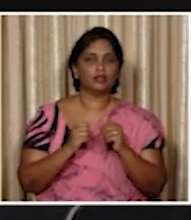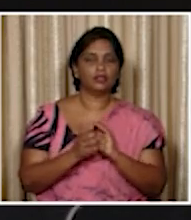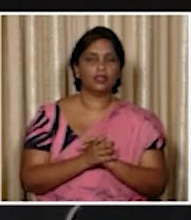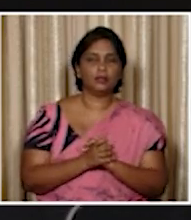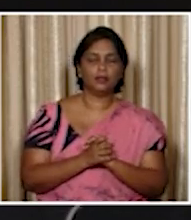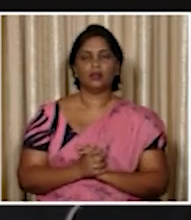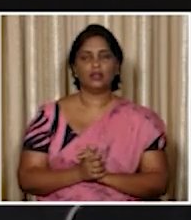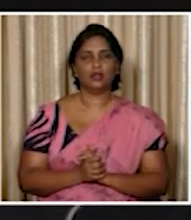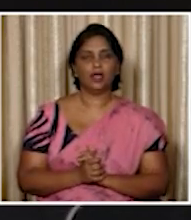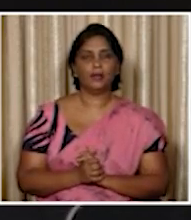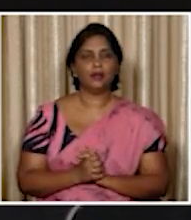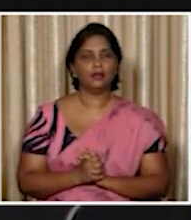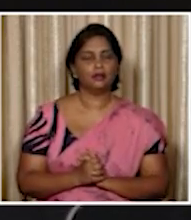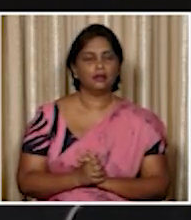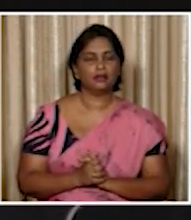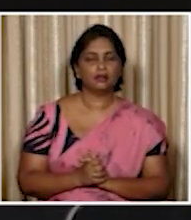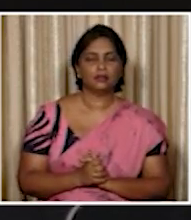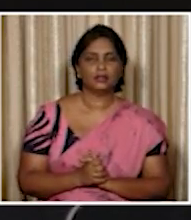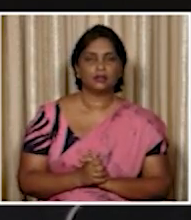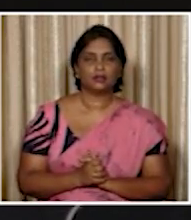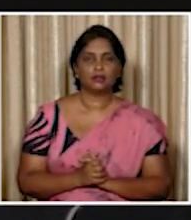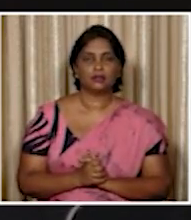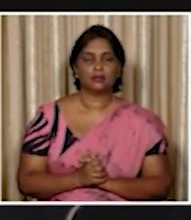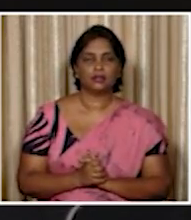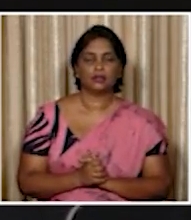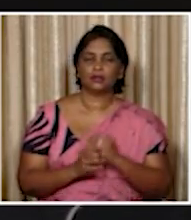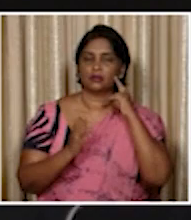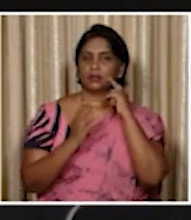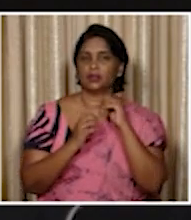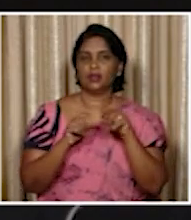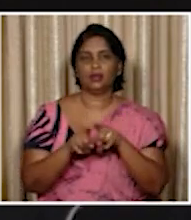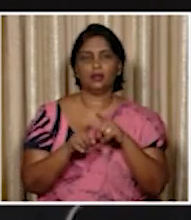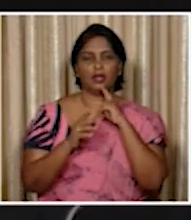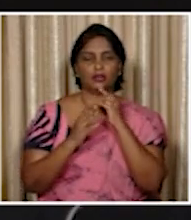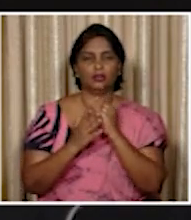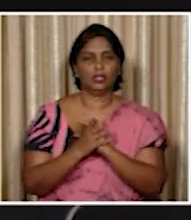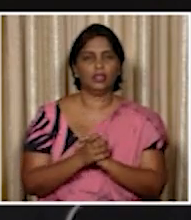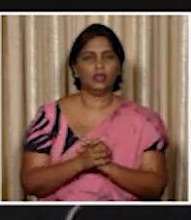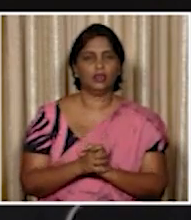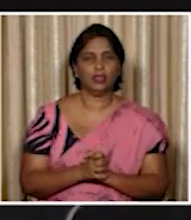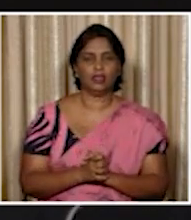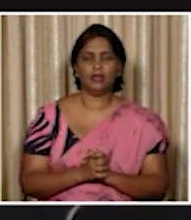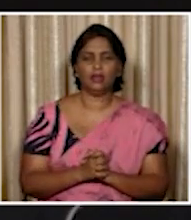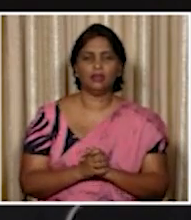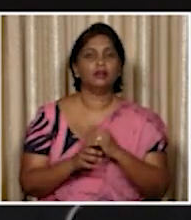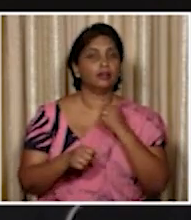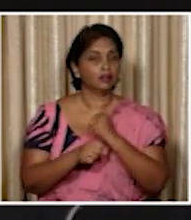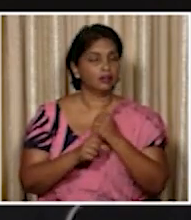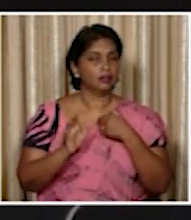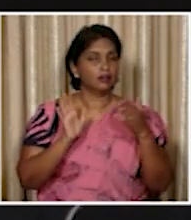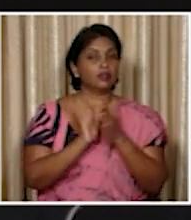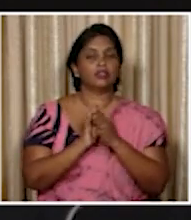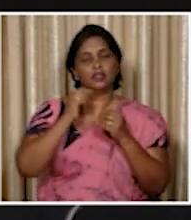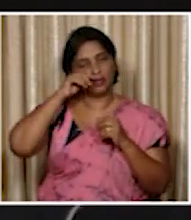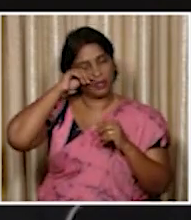a party leaders meeting by suspending sittings for a very short while. This whole issue would have been sorted out. Now